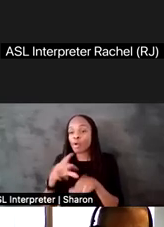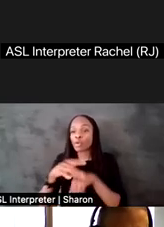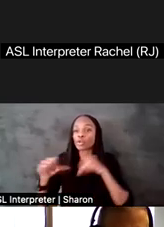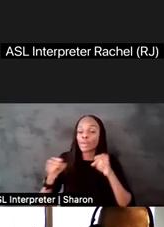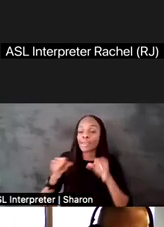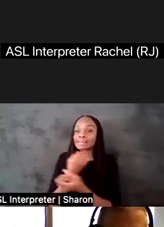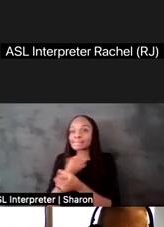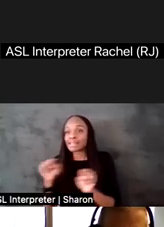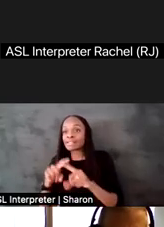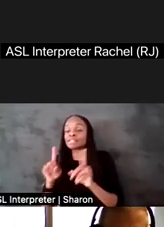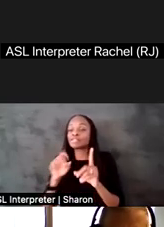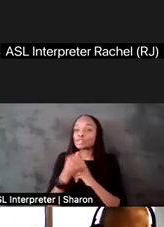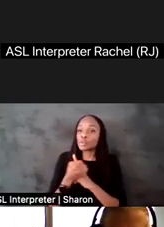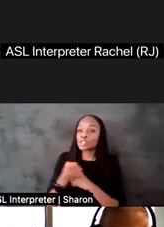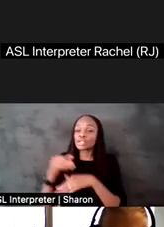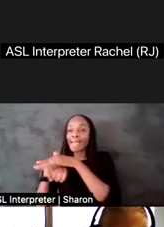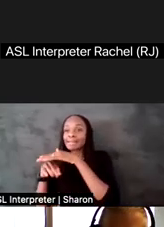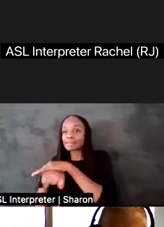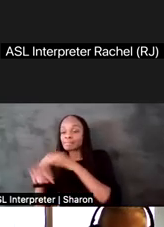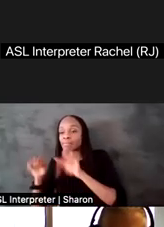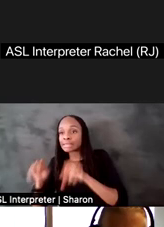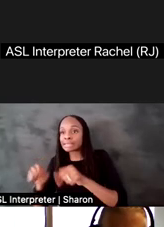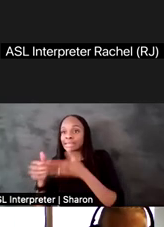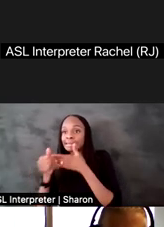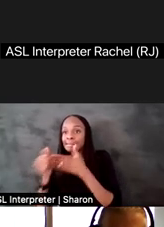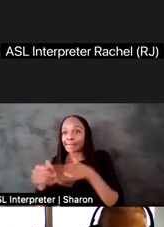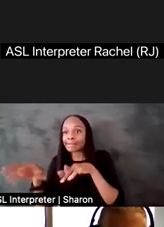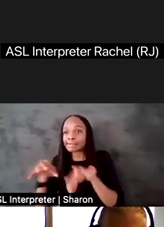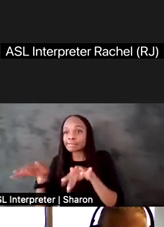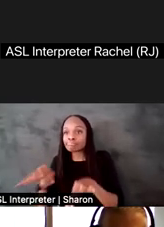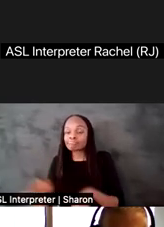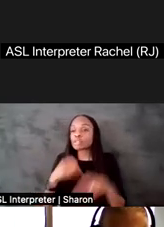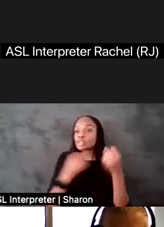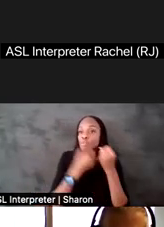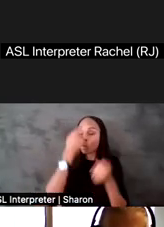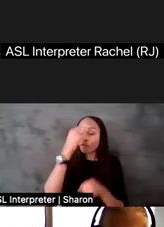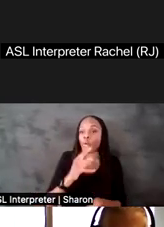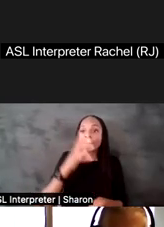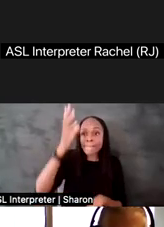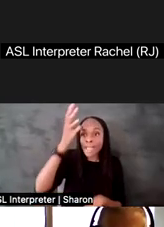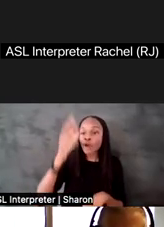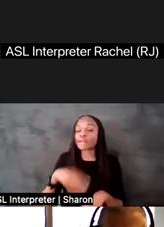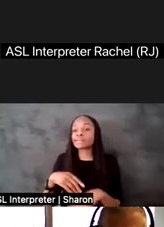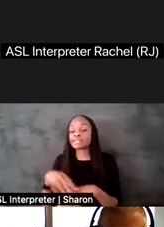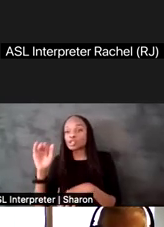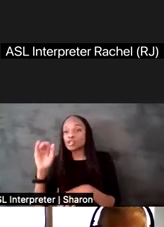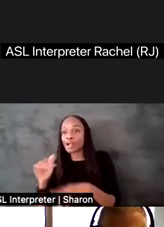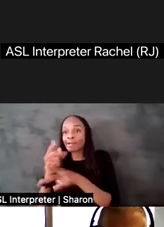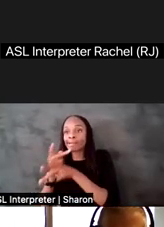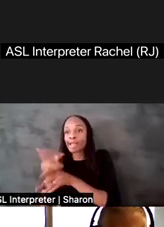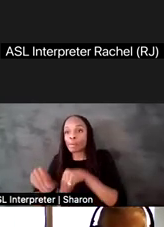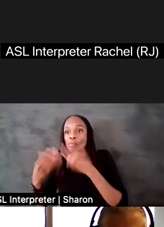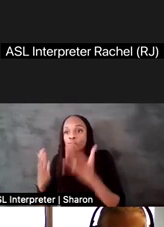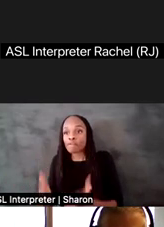our accessibility guidance, materials for parents and childcare providers and many others and businesses,